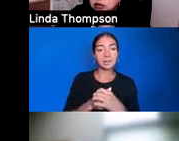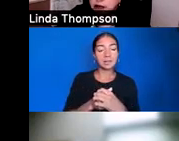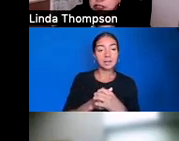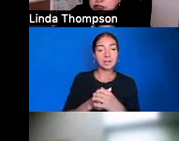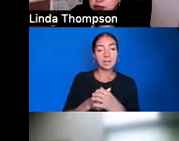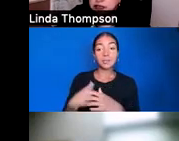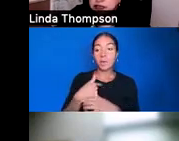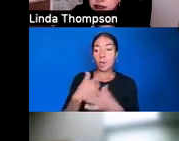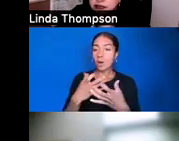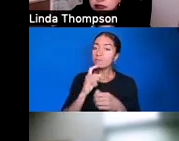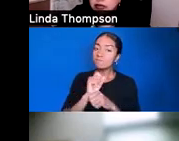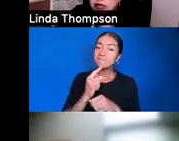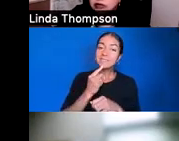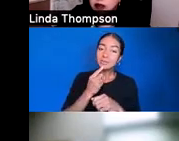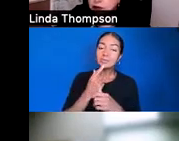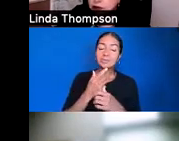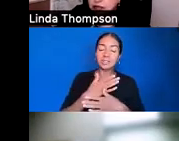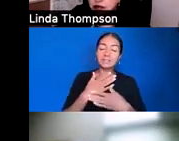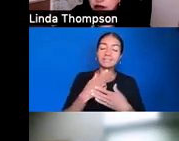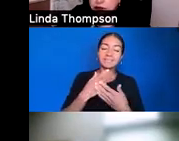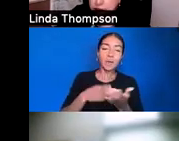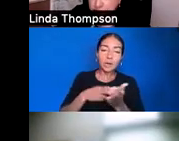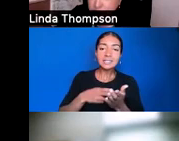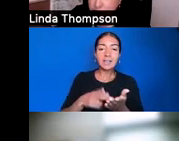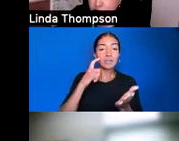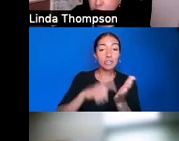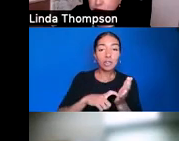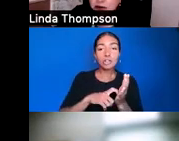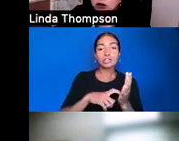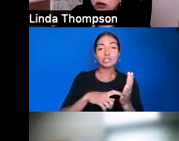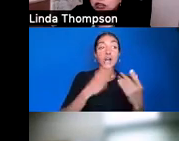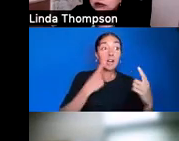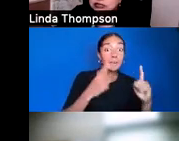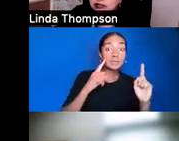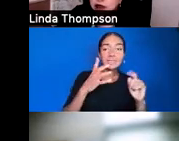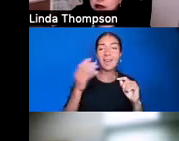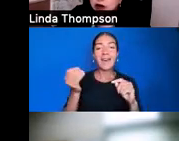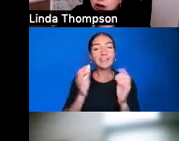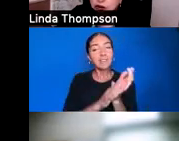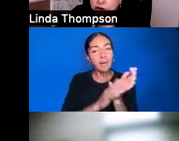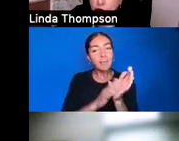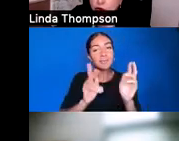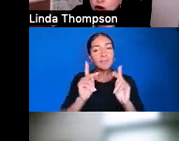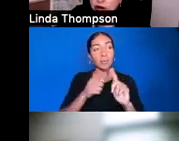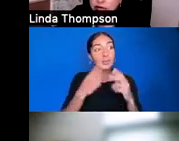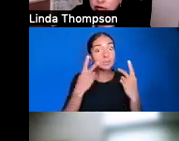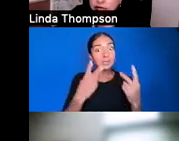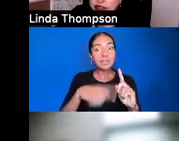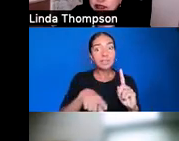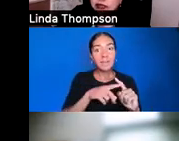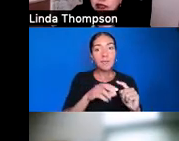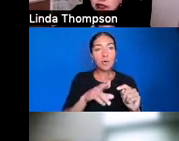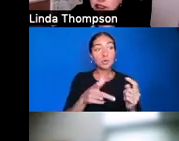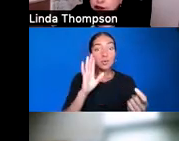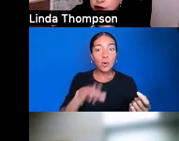acknowledge accomplishments and compliment, people when you see them, or or